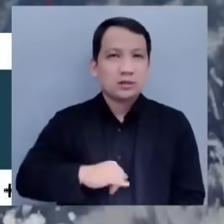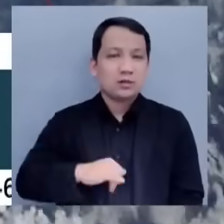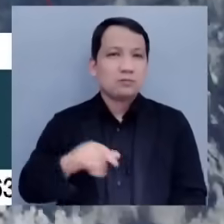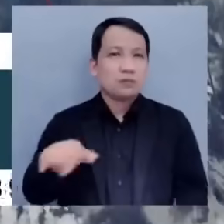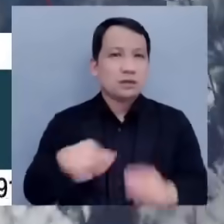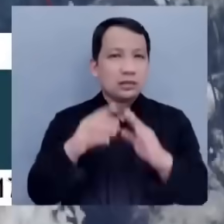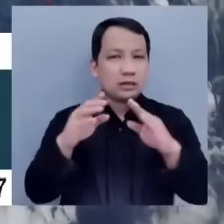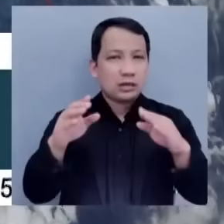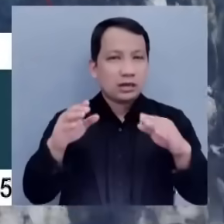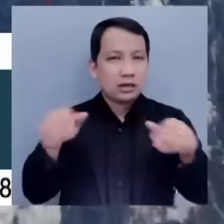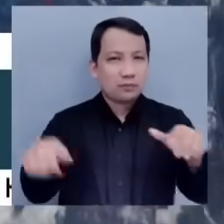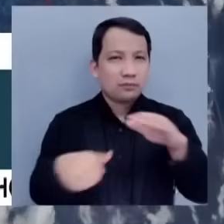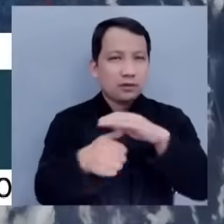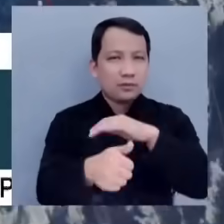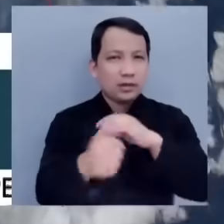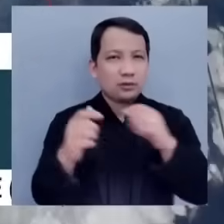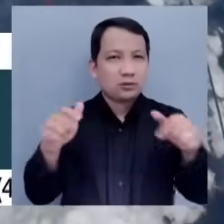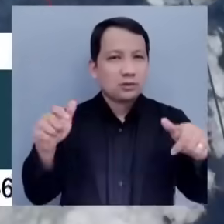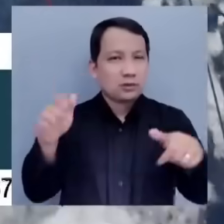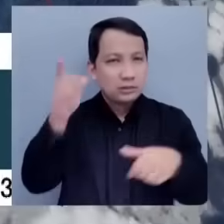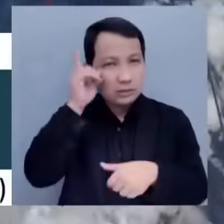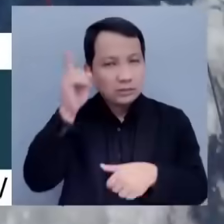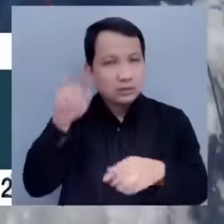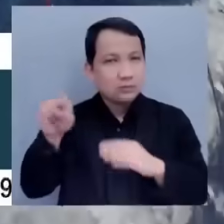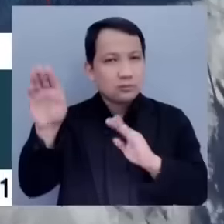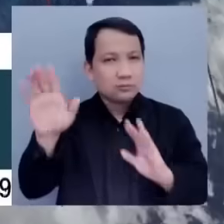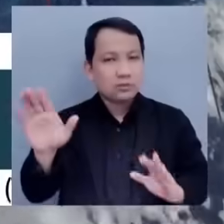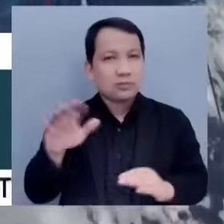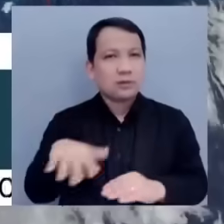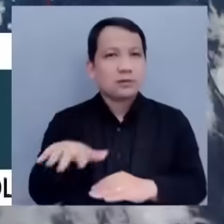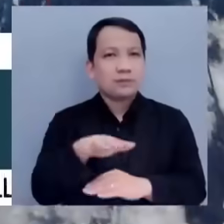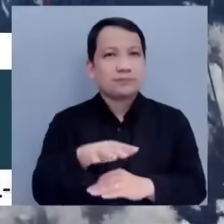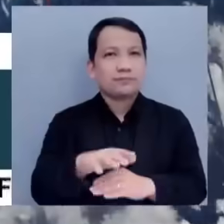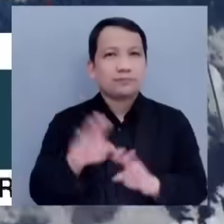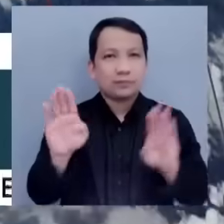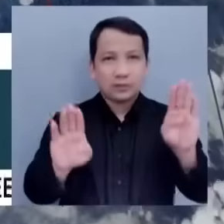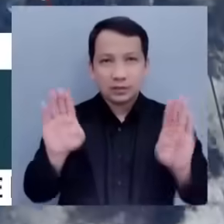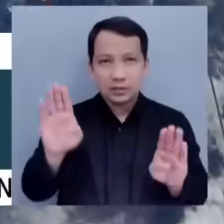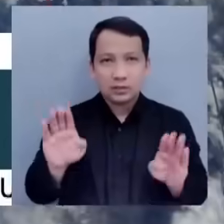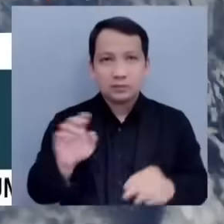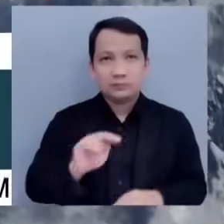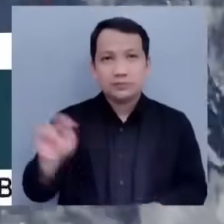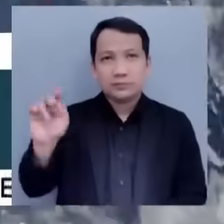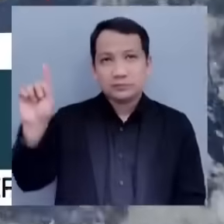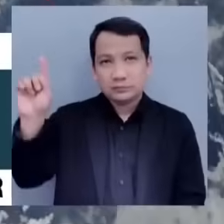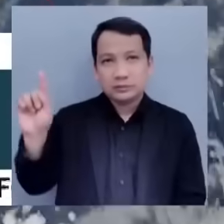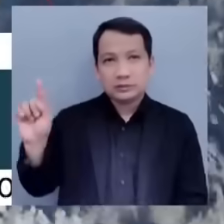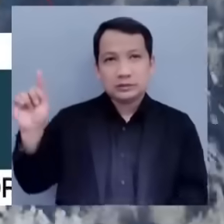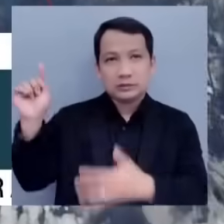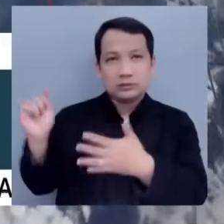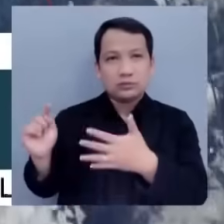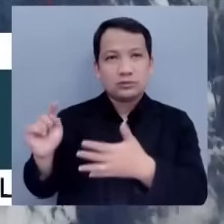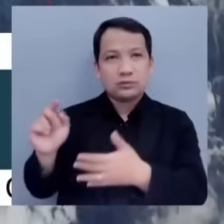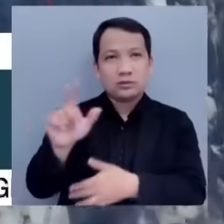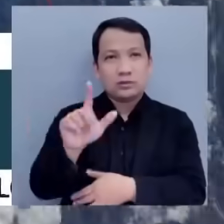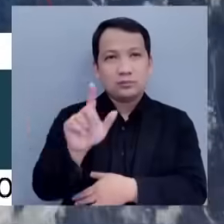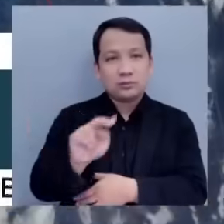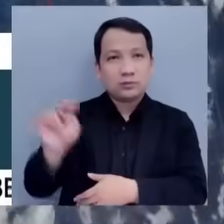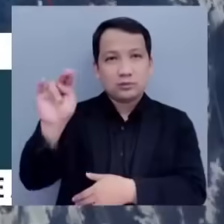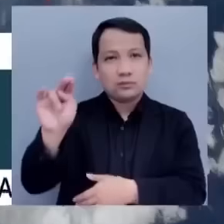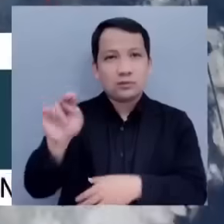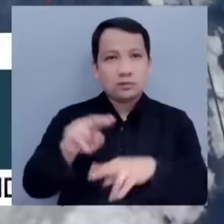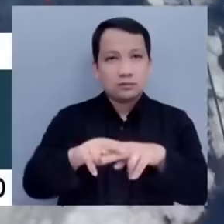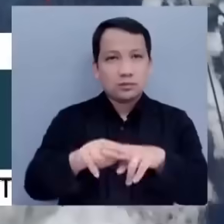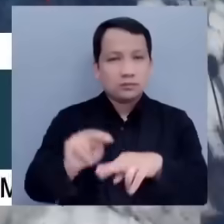Kalinga, Abra, Mountain Province, Ifugao, Benguet, Ilocos Norte, Ilocos Sur, La Union, and the northern portion of